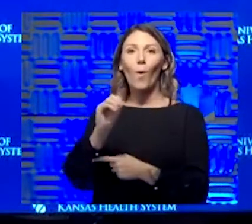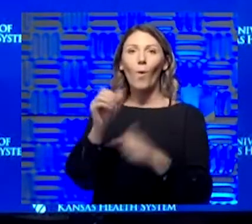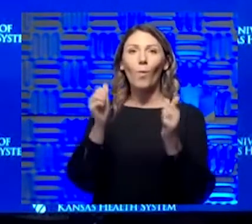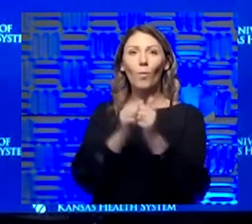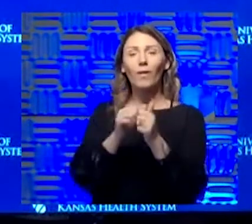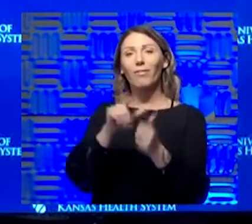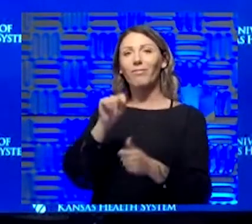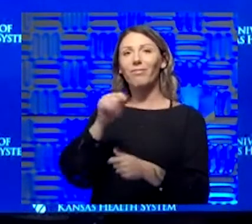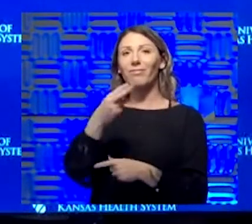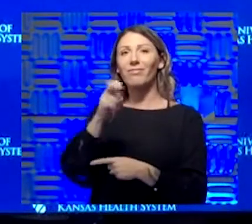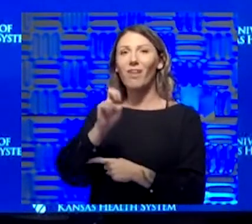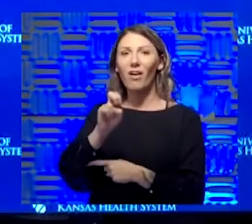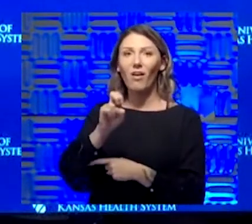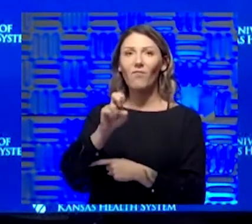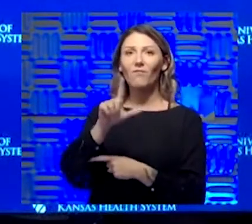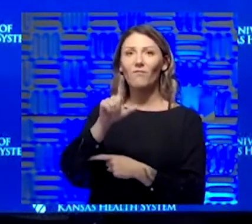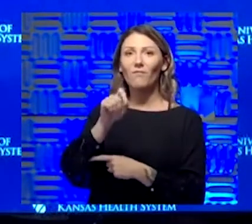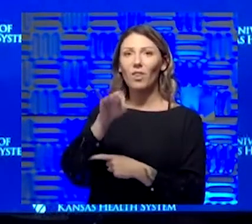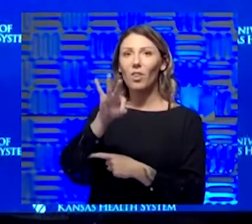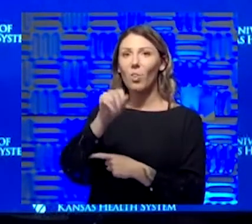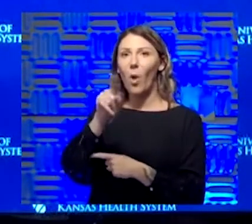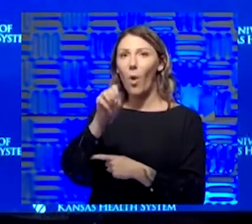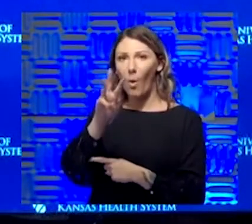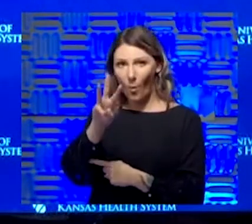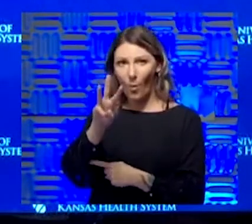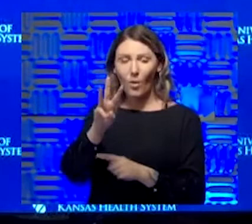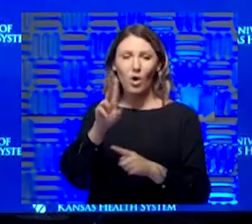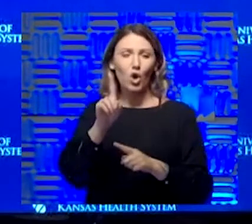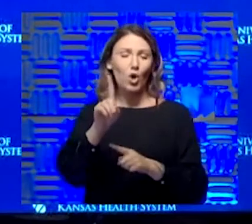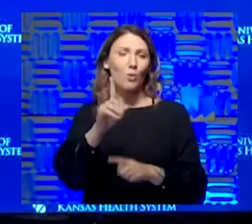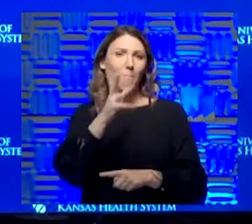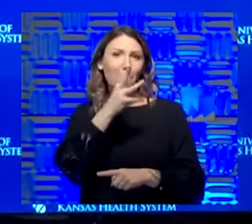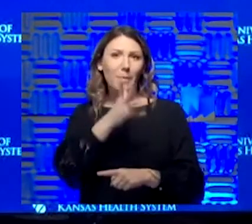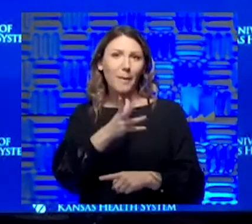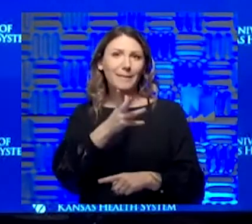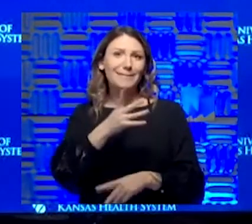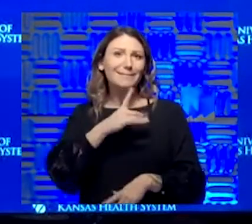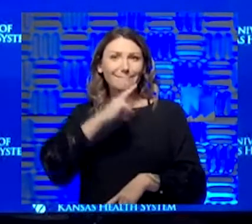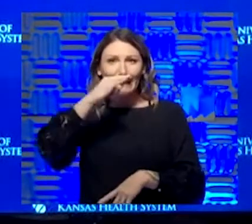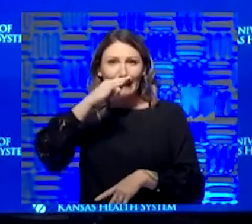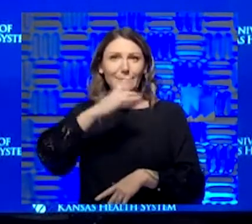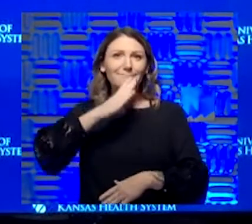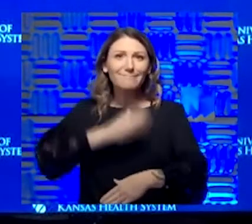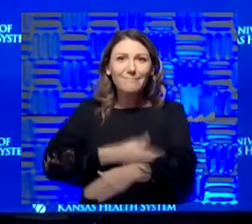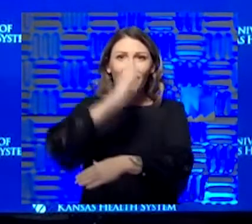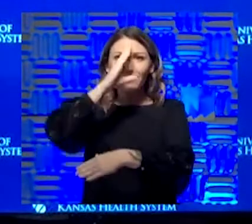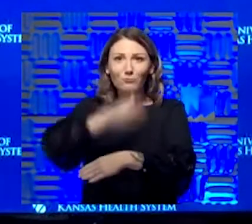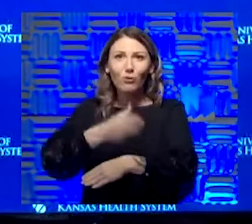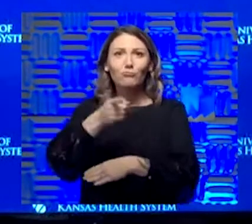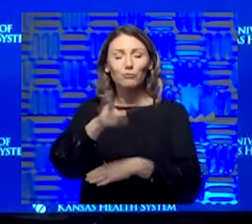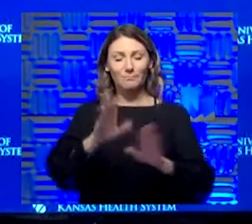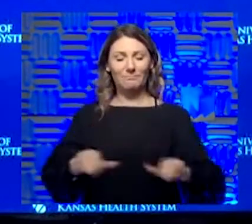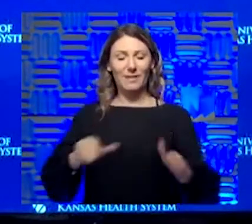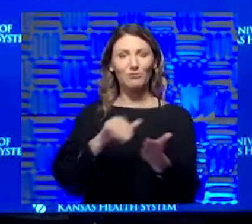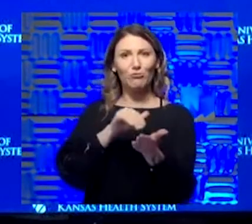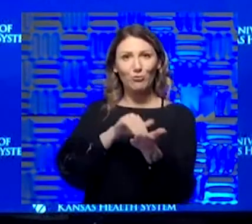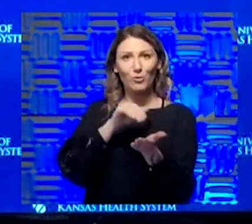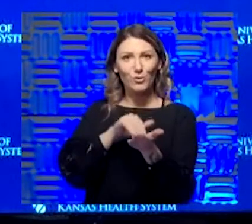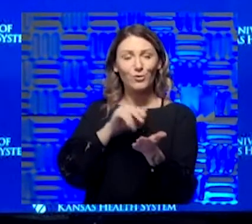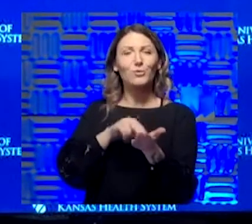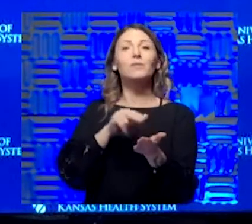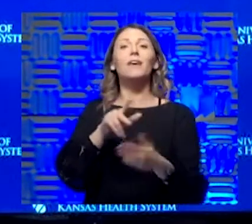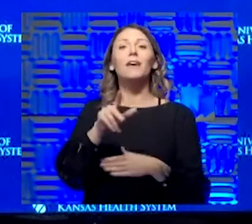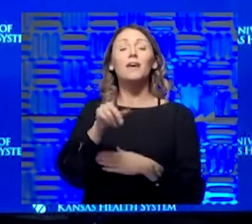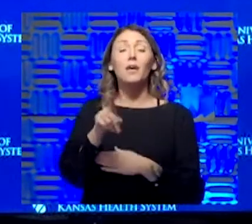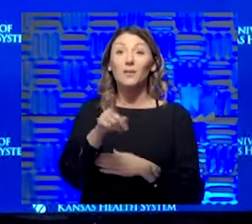Gunn. Their mom, Jamie Gunn, is a pediatric ICU nurse here at KU. Hang on to the end because